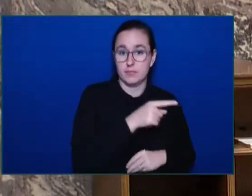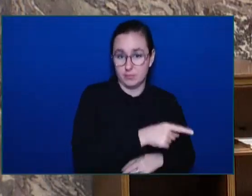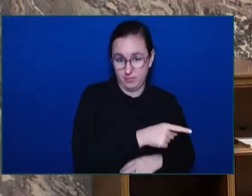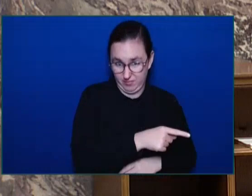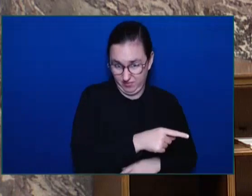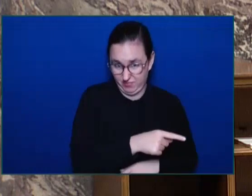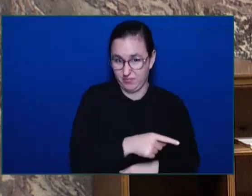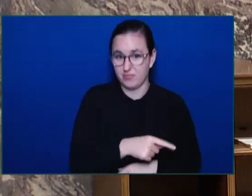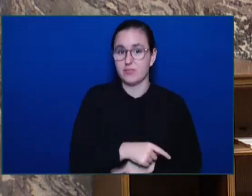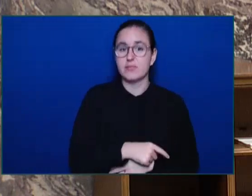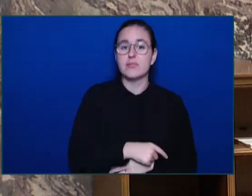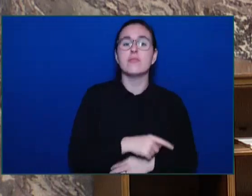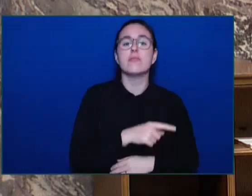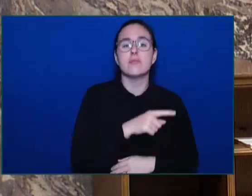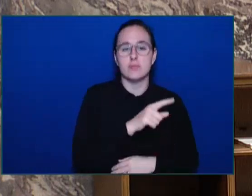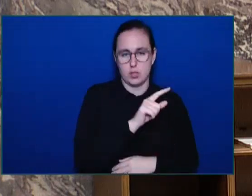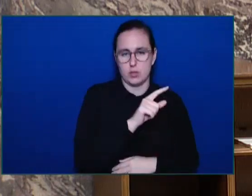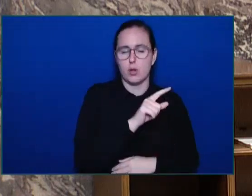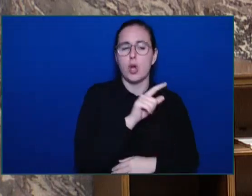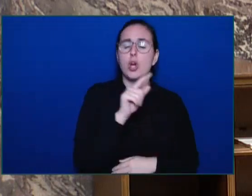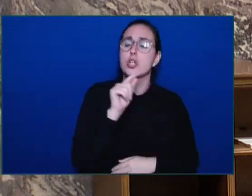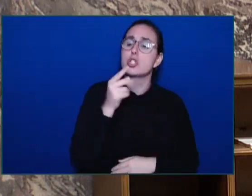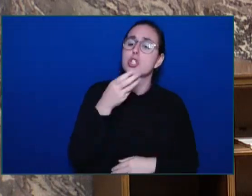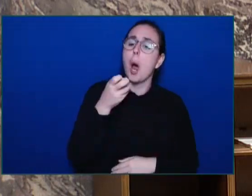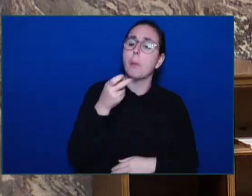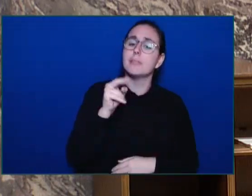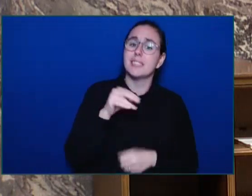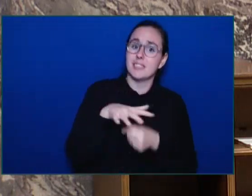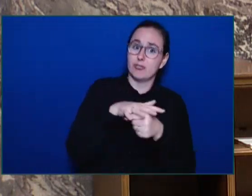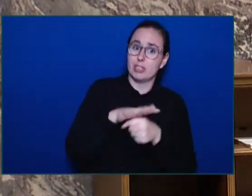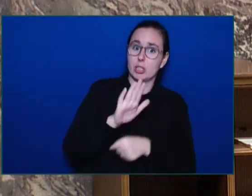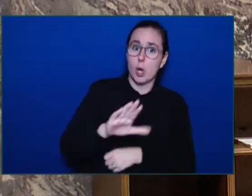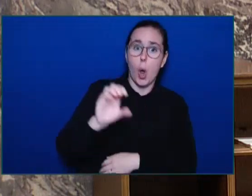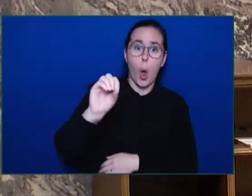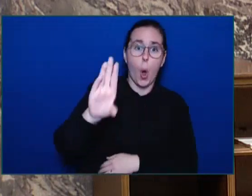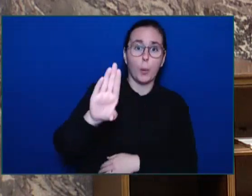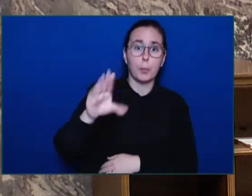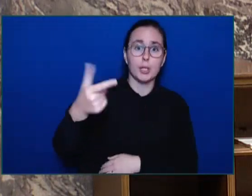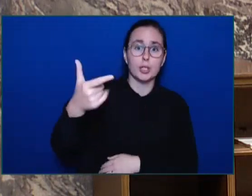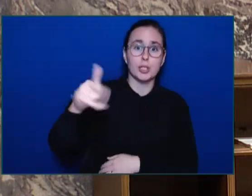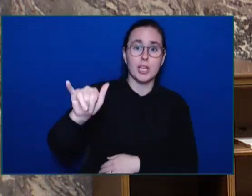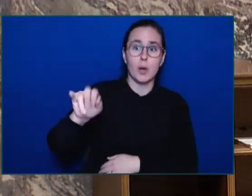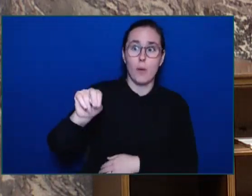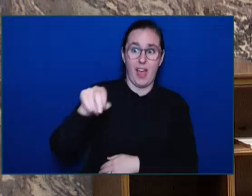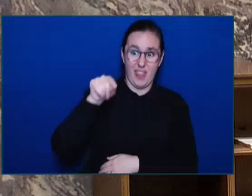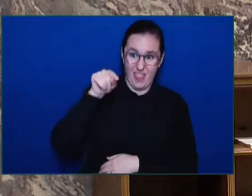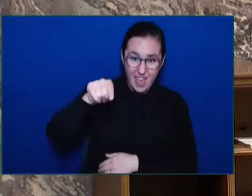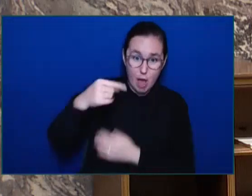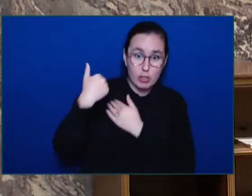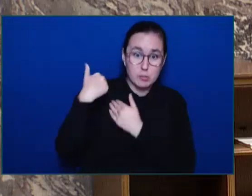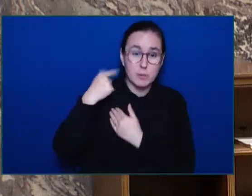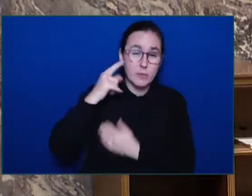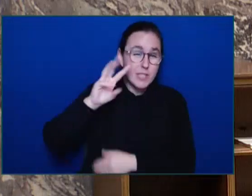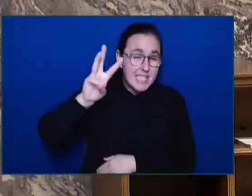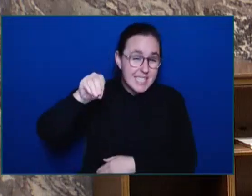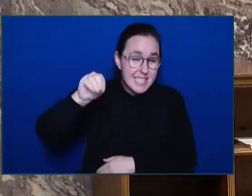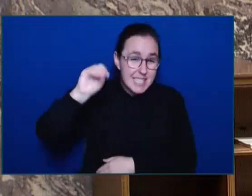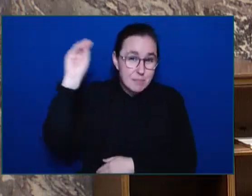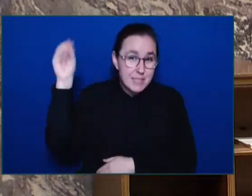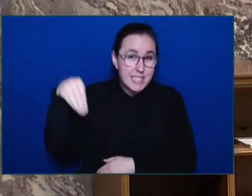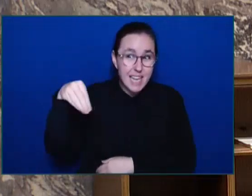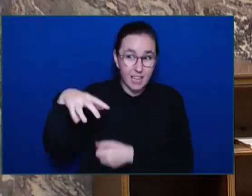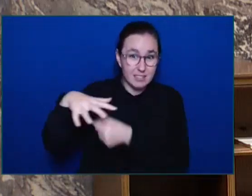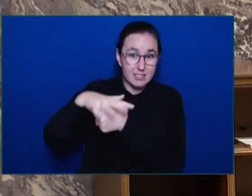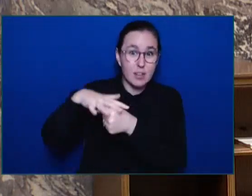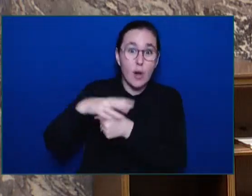of all babies born each month in Kamloops, has announced that they're not taking any new patients after July 31st, effectively implementing a